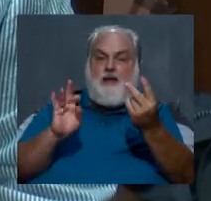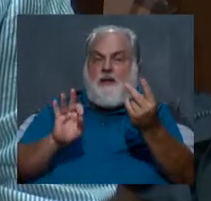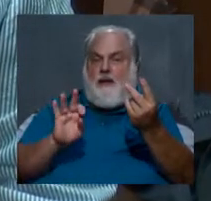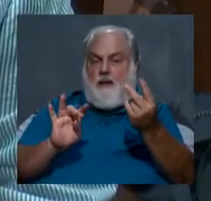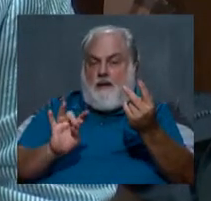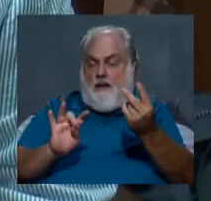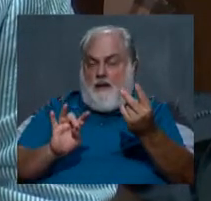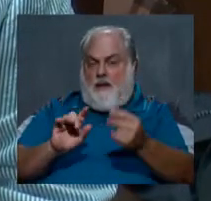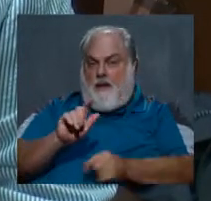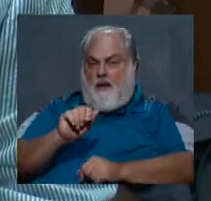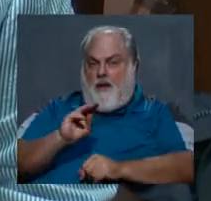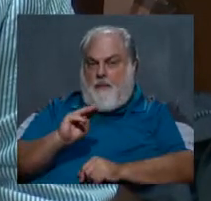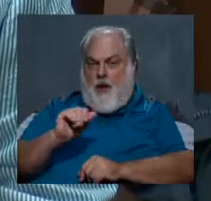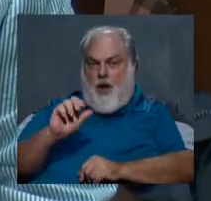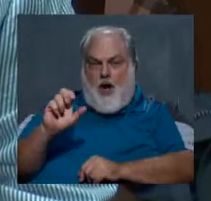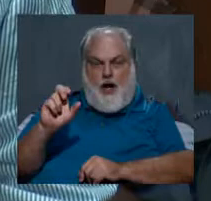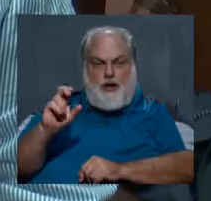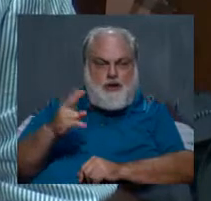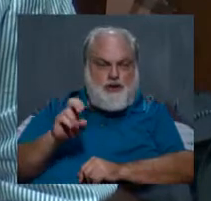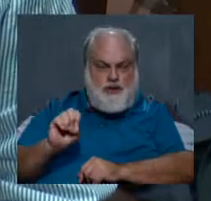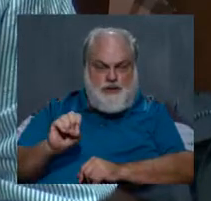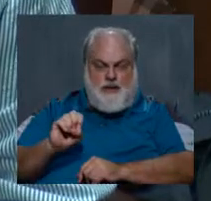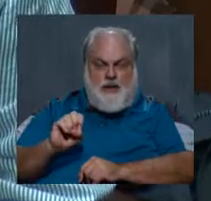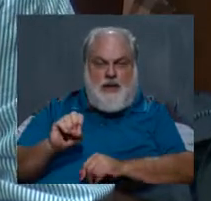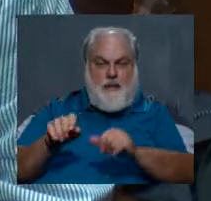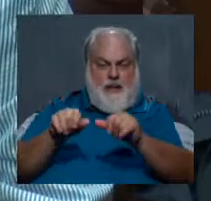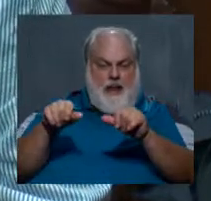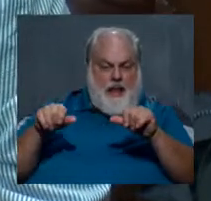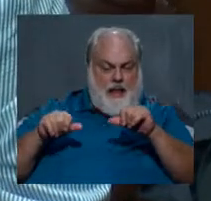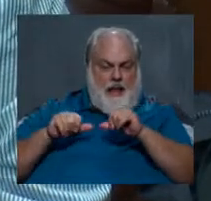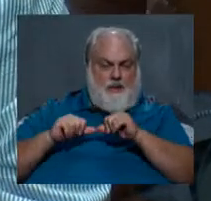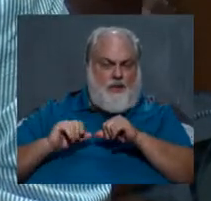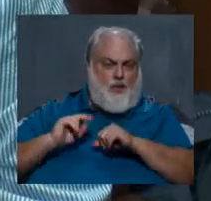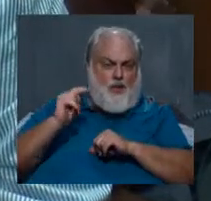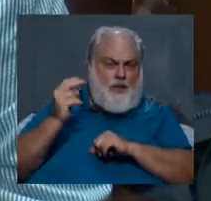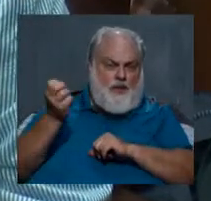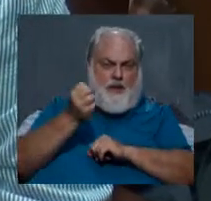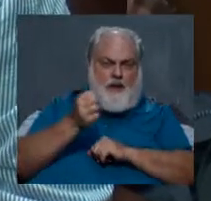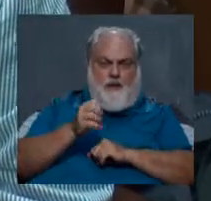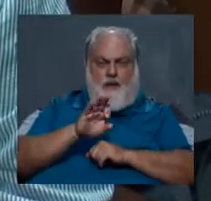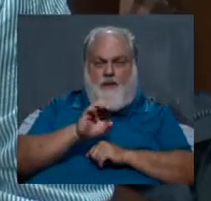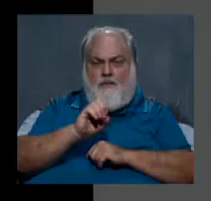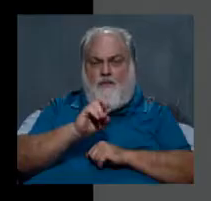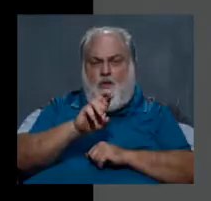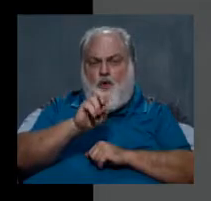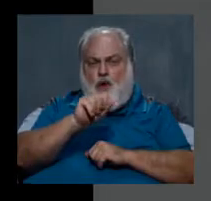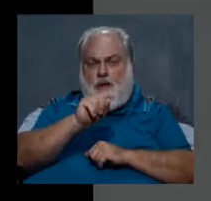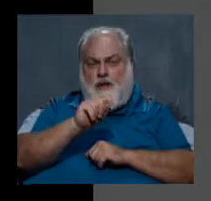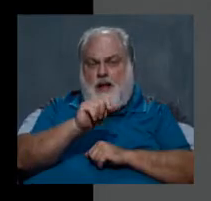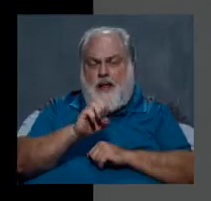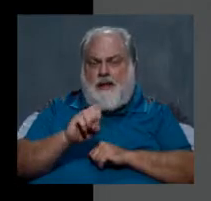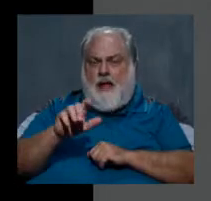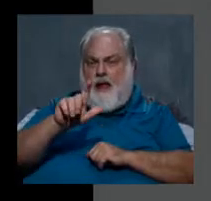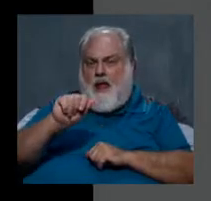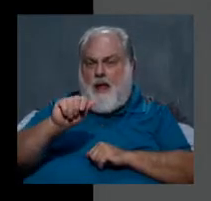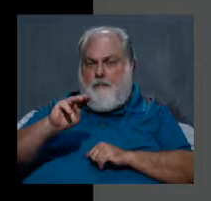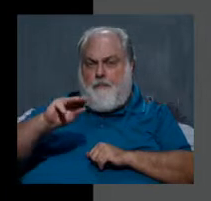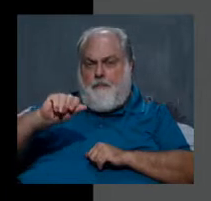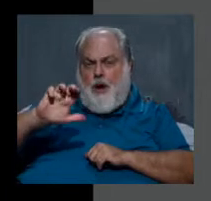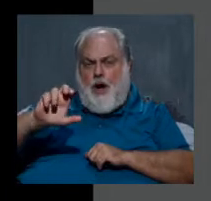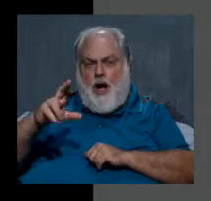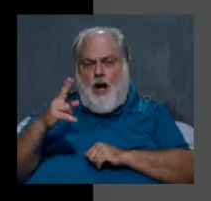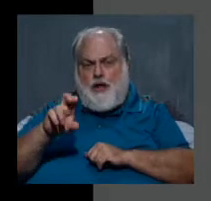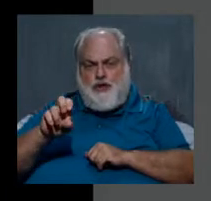S-1798, LaMarche Place Villas preliminary plat, located on the northeast corner of Forest Lane and LaMarche Drive.